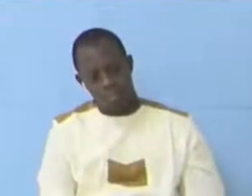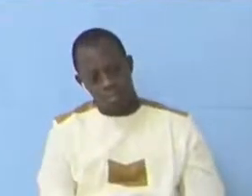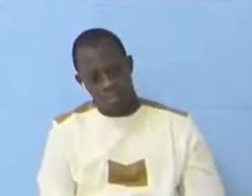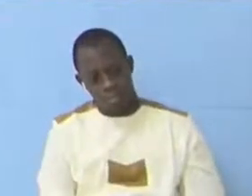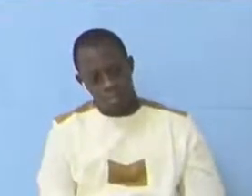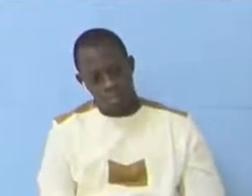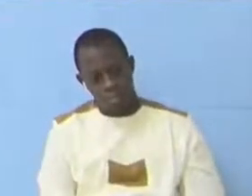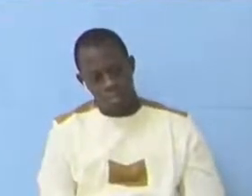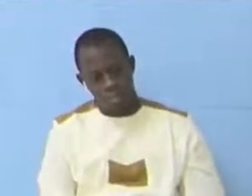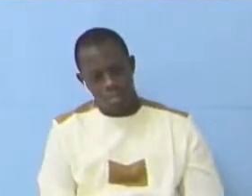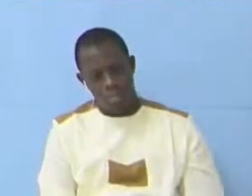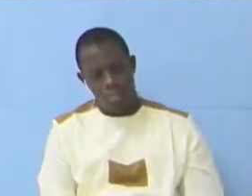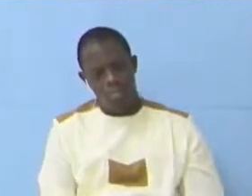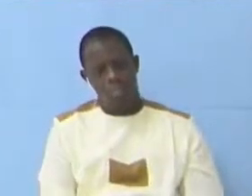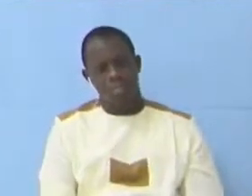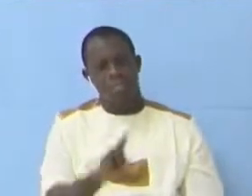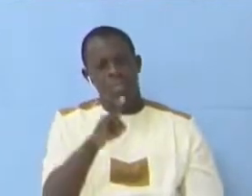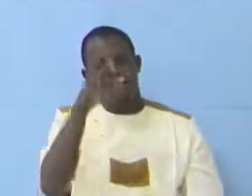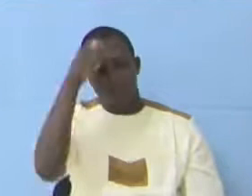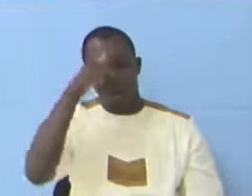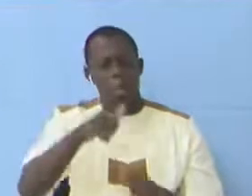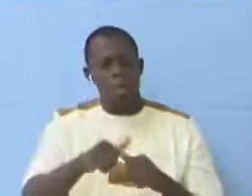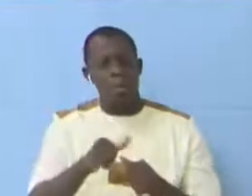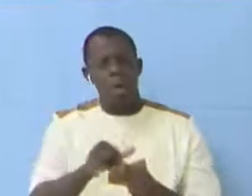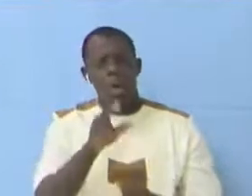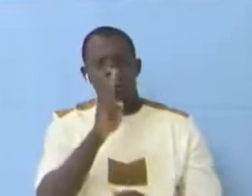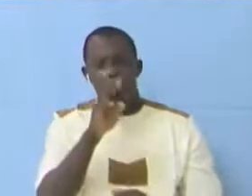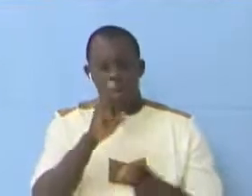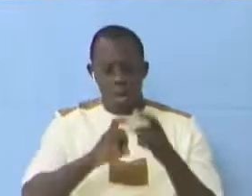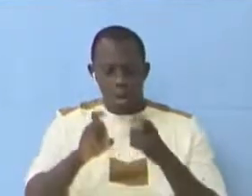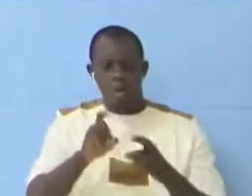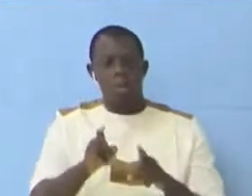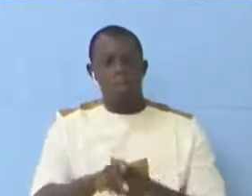Do you remember who else participated in this cowardly act?